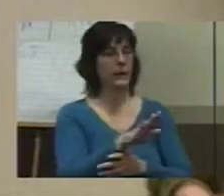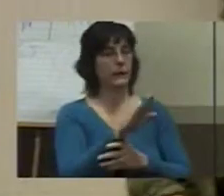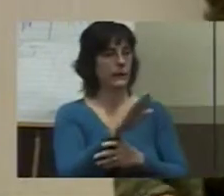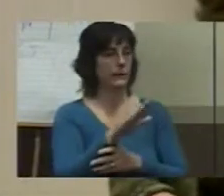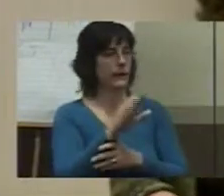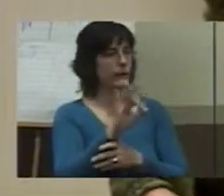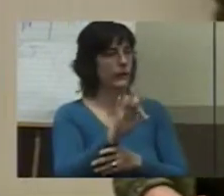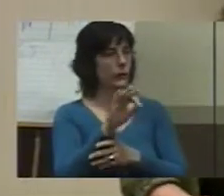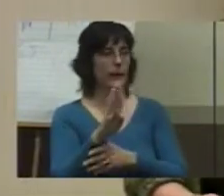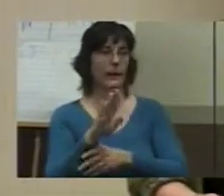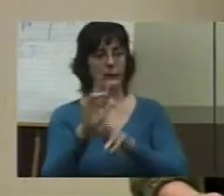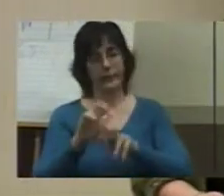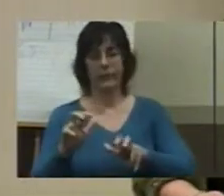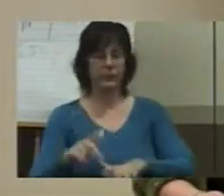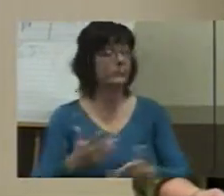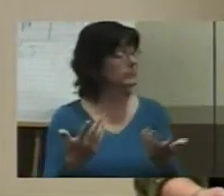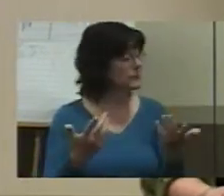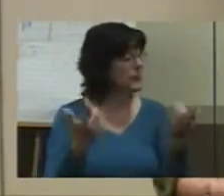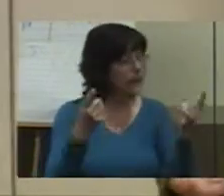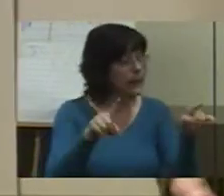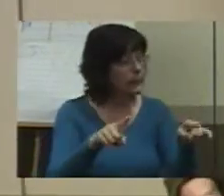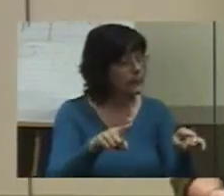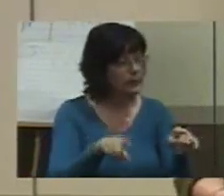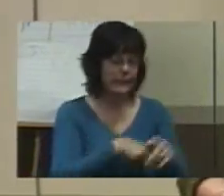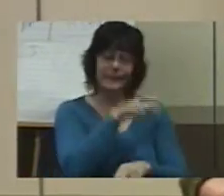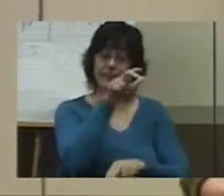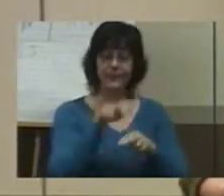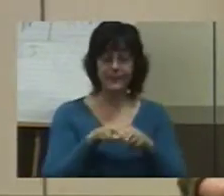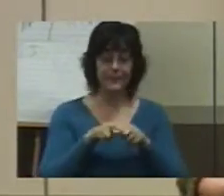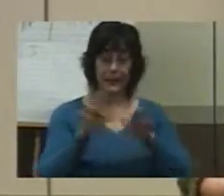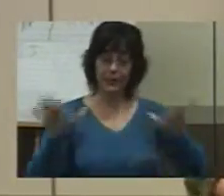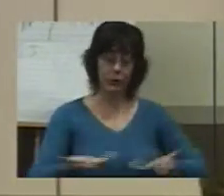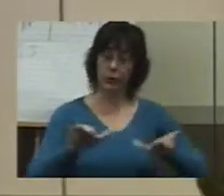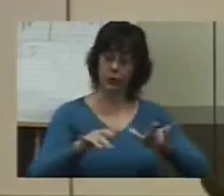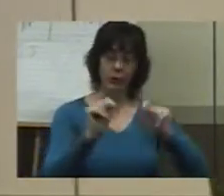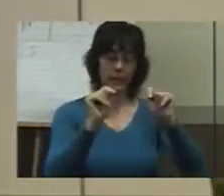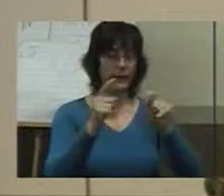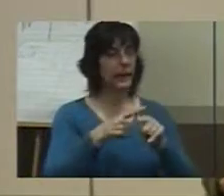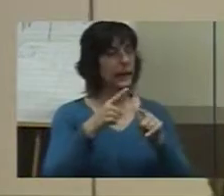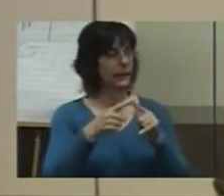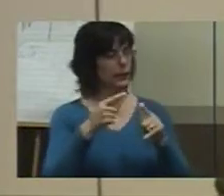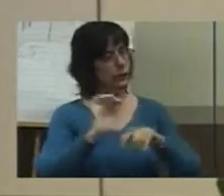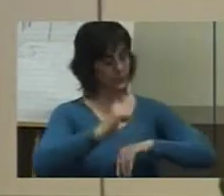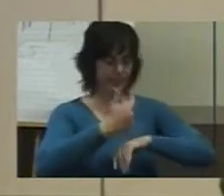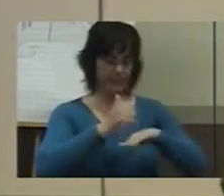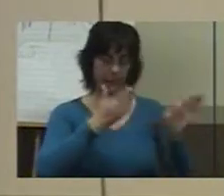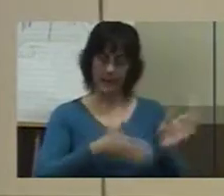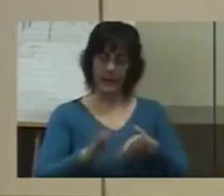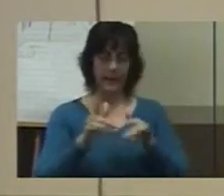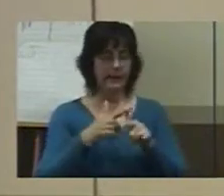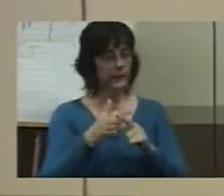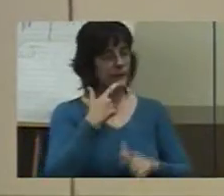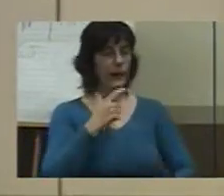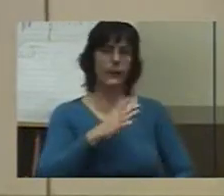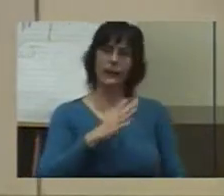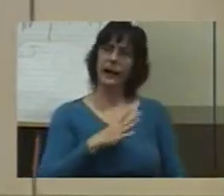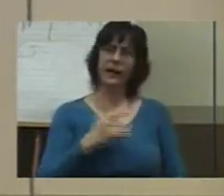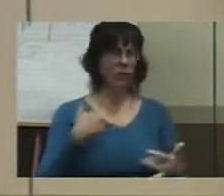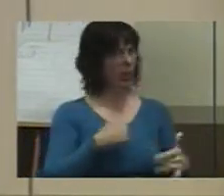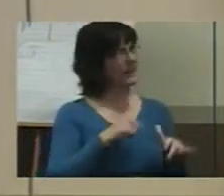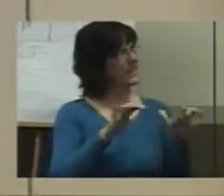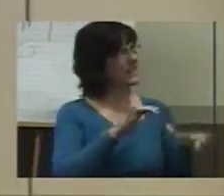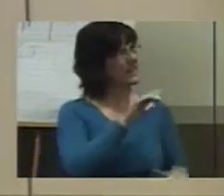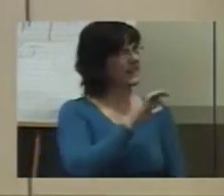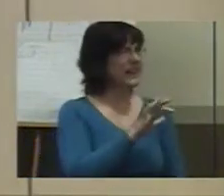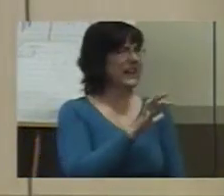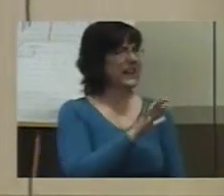down and write a functional behavioral assessment? And it happens. You just kind of sit down and do it, and then you have a plan, and